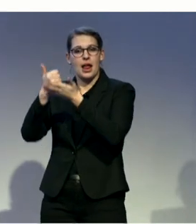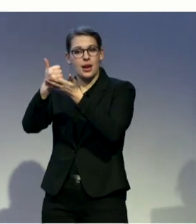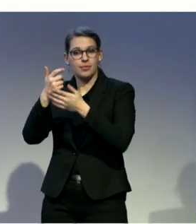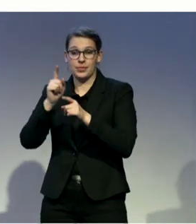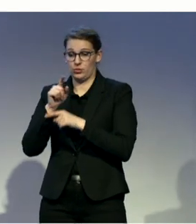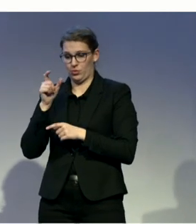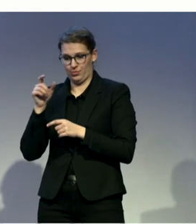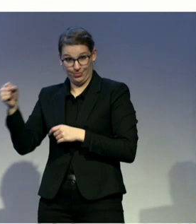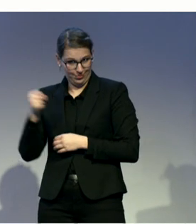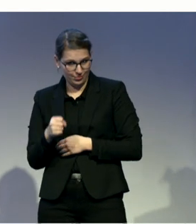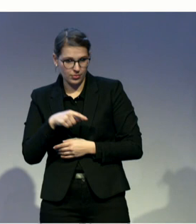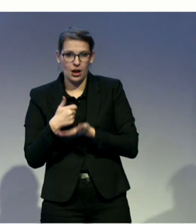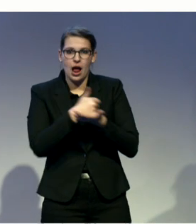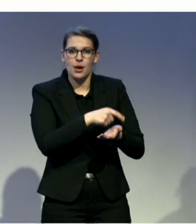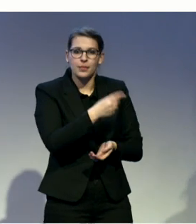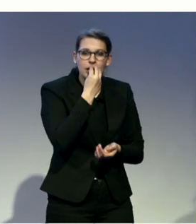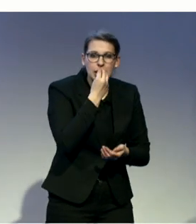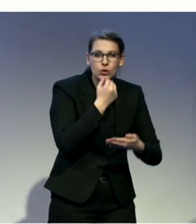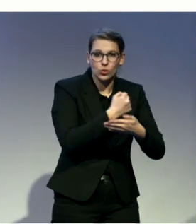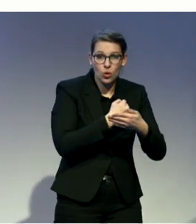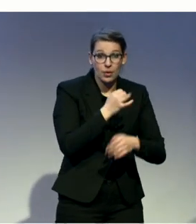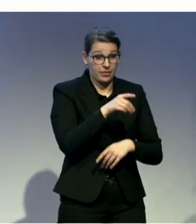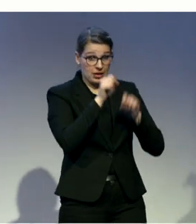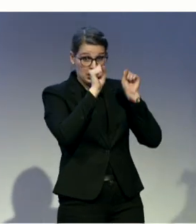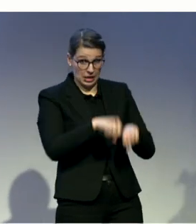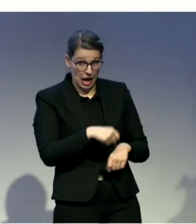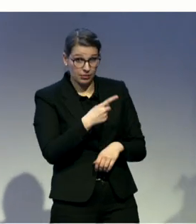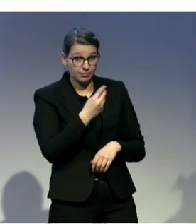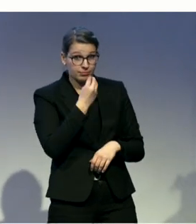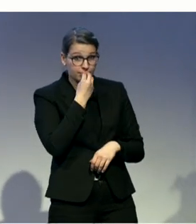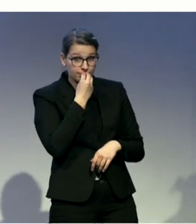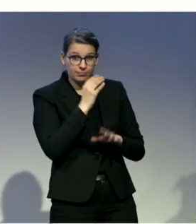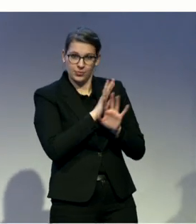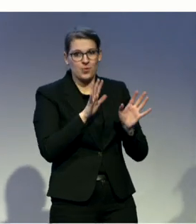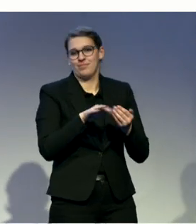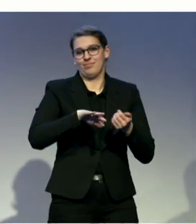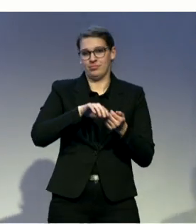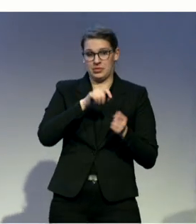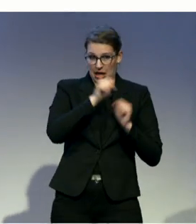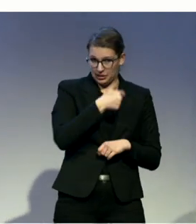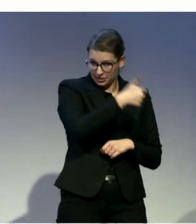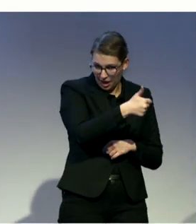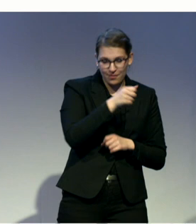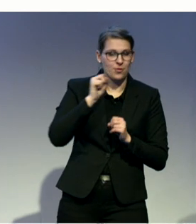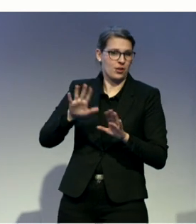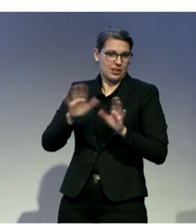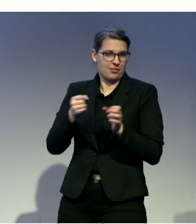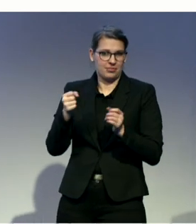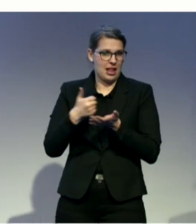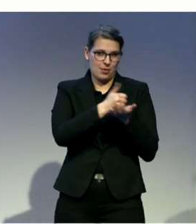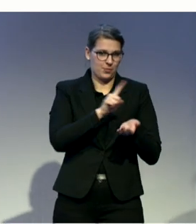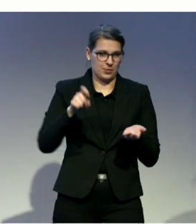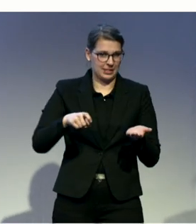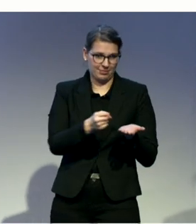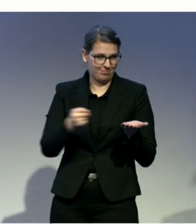their food, we finished the contract with the cook. Also, it's important to be